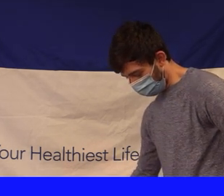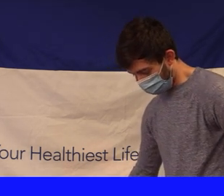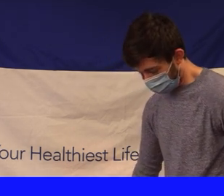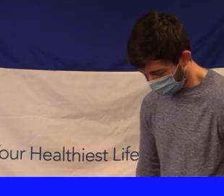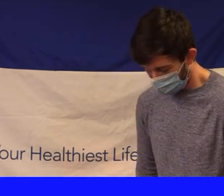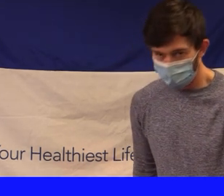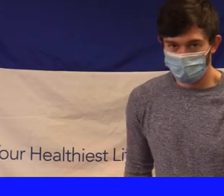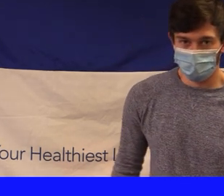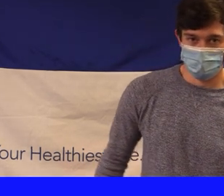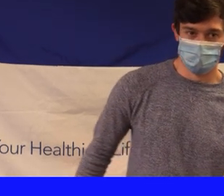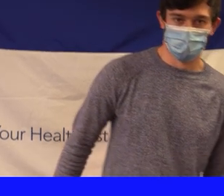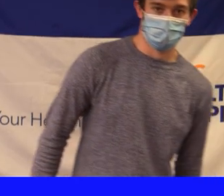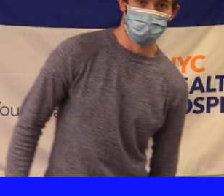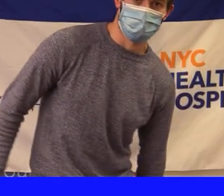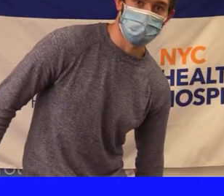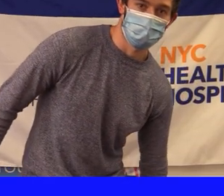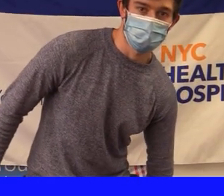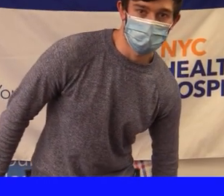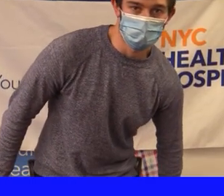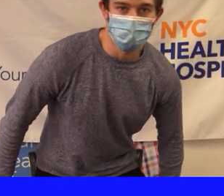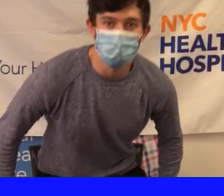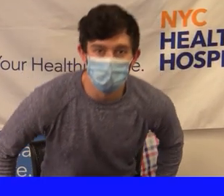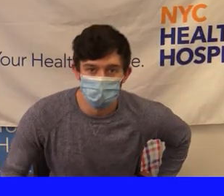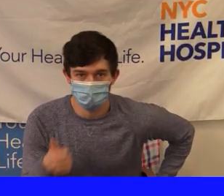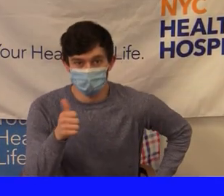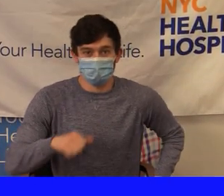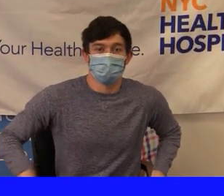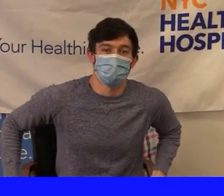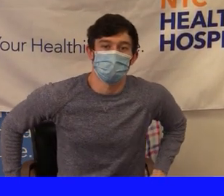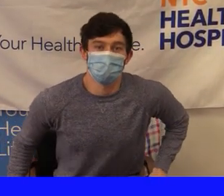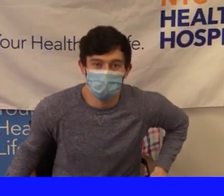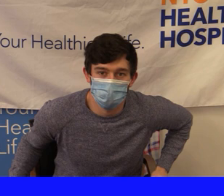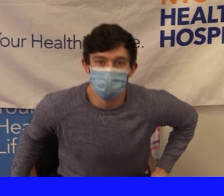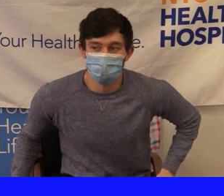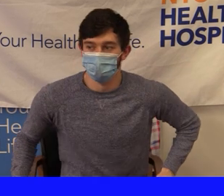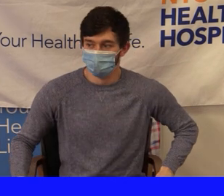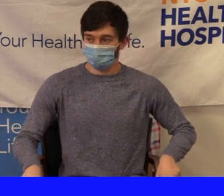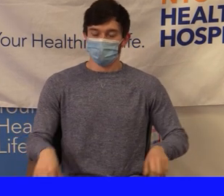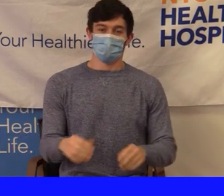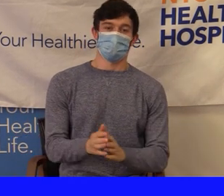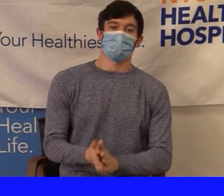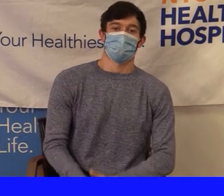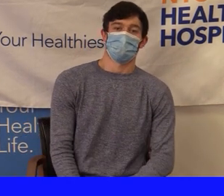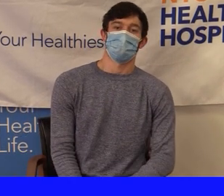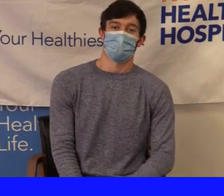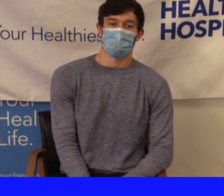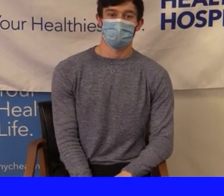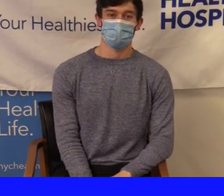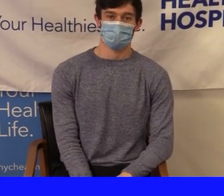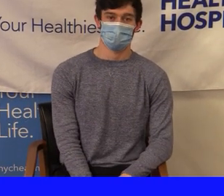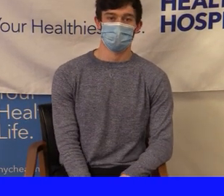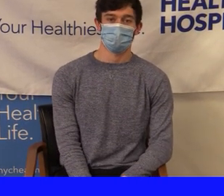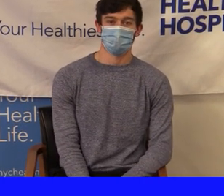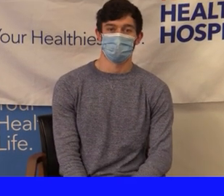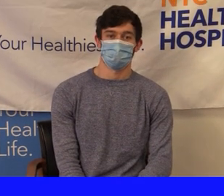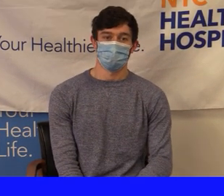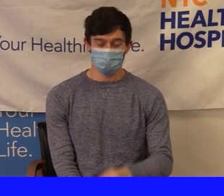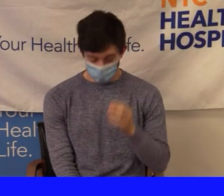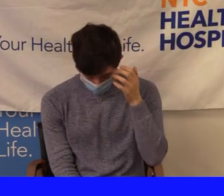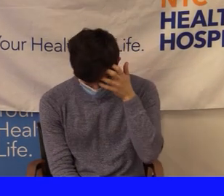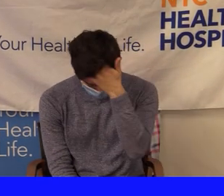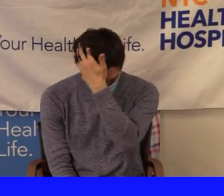Good. Hi, good afternoon. Thank you. Let's go to the next slide. First slide.